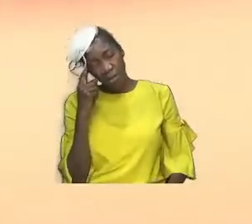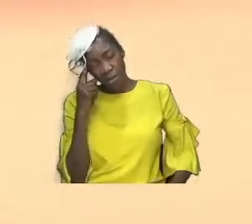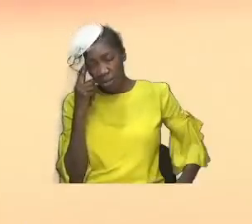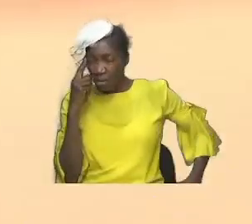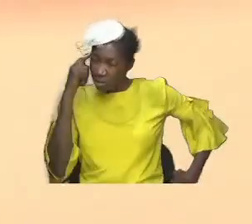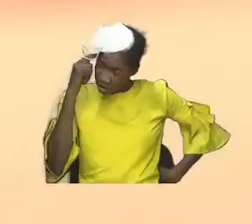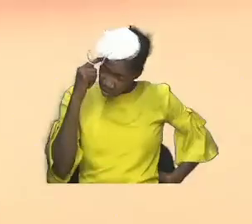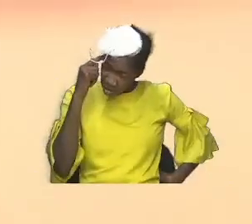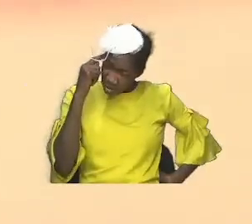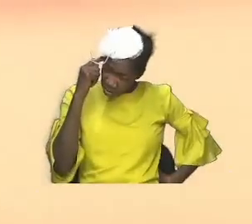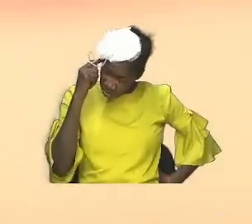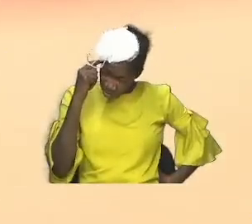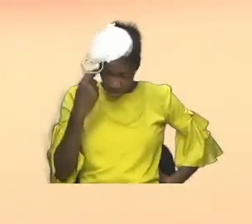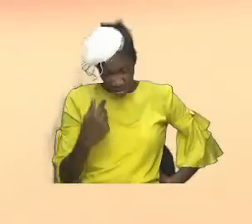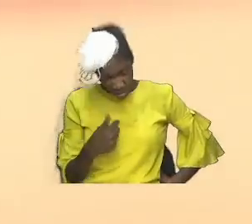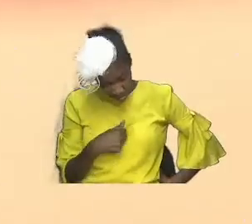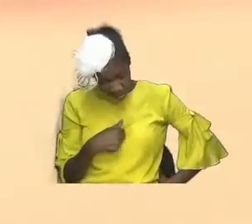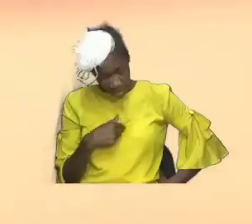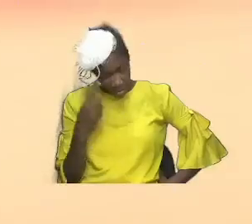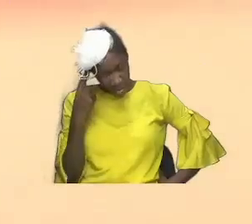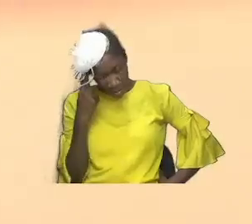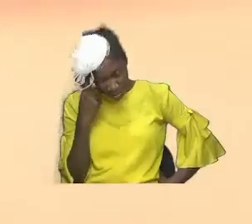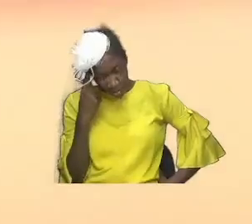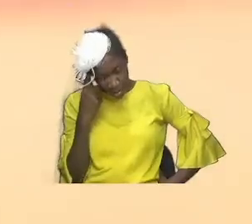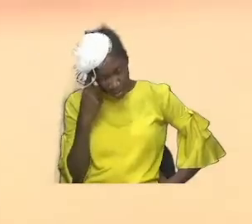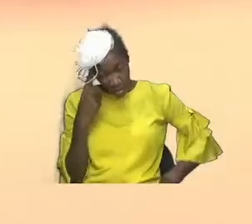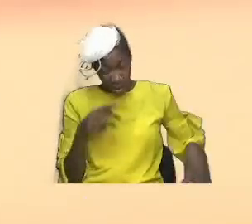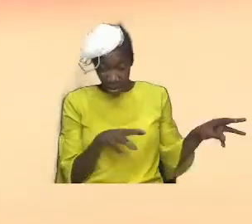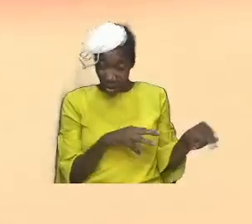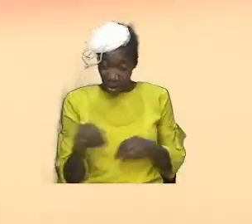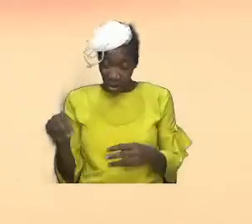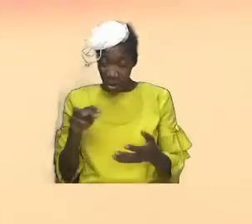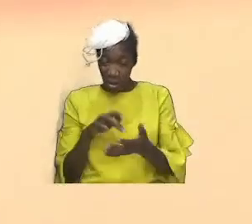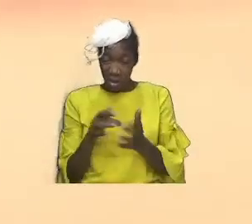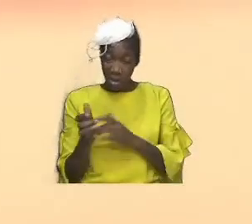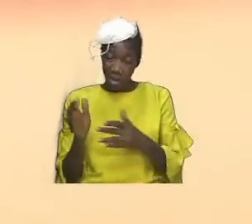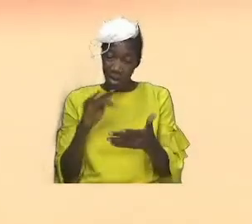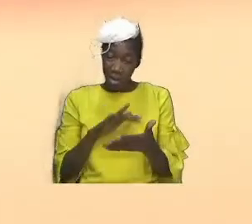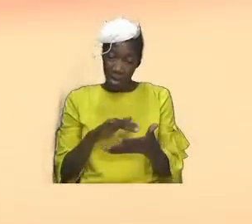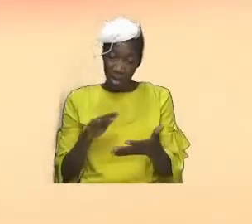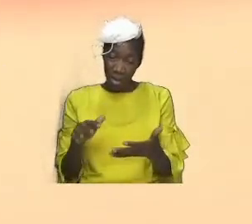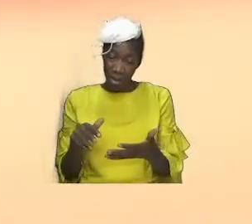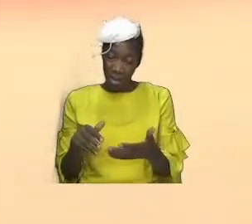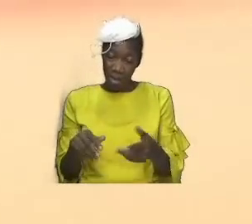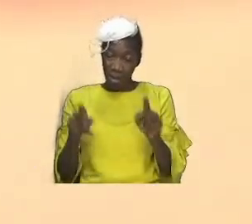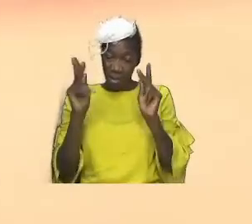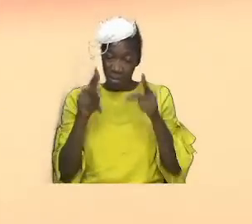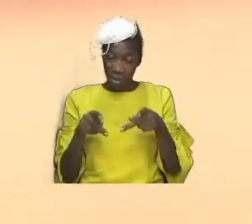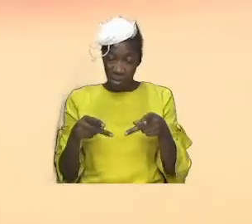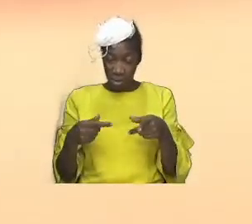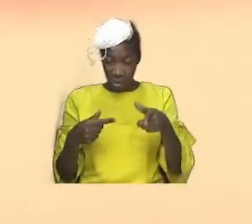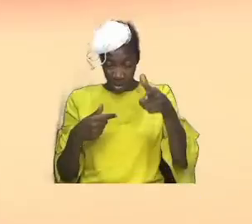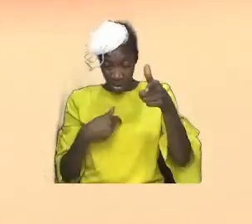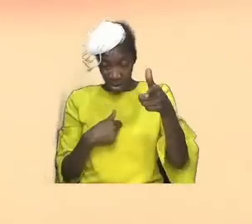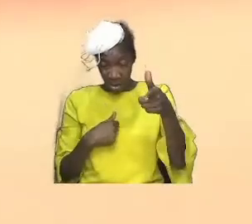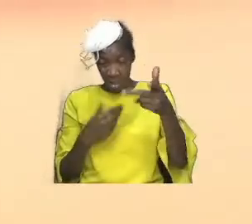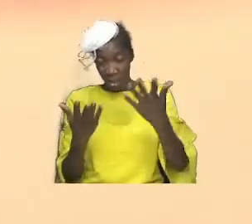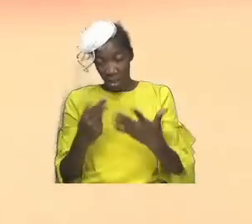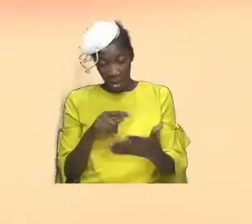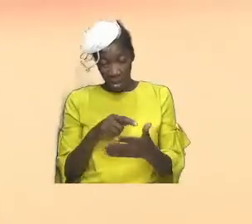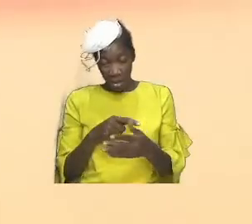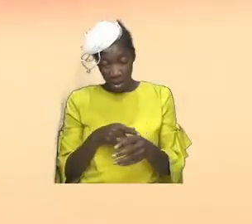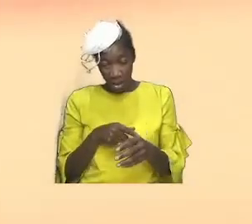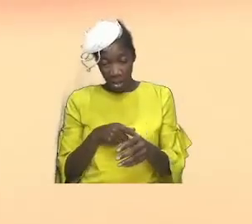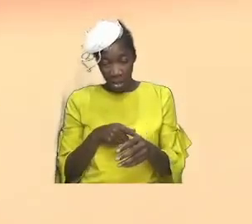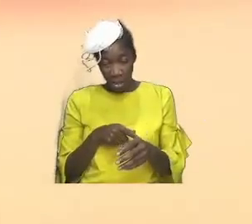we leave Bible study tonight. Personally, I want to start reassessing, or continue to reassess, what